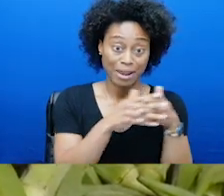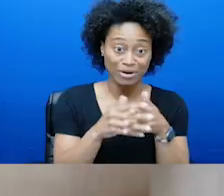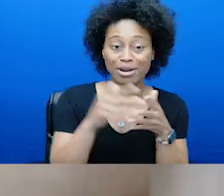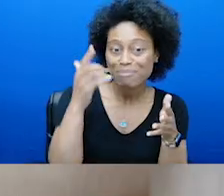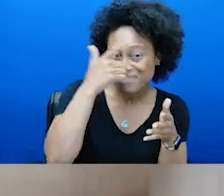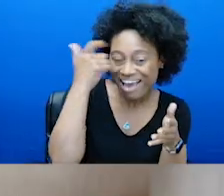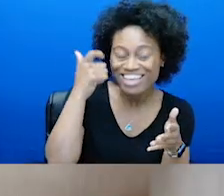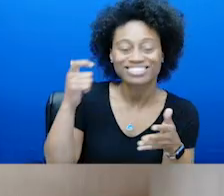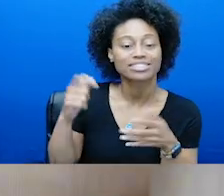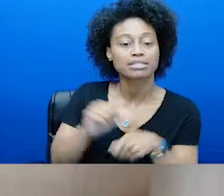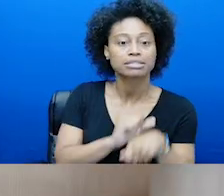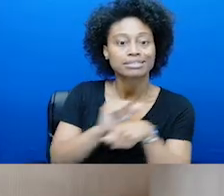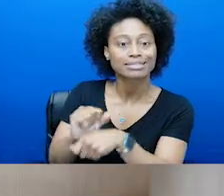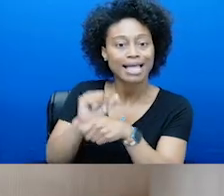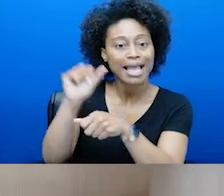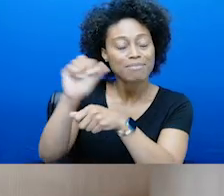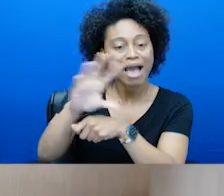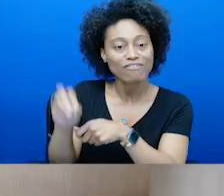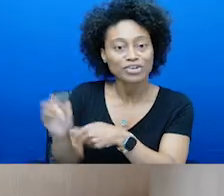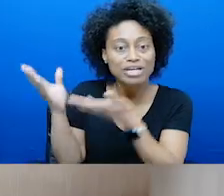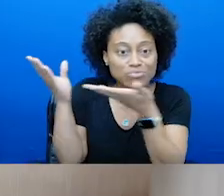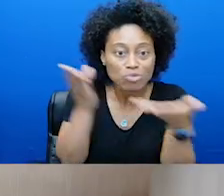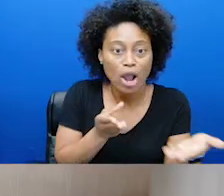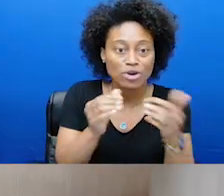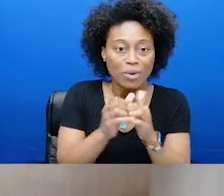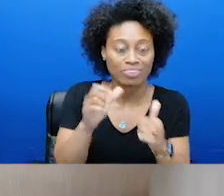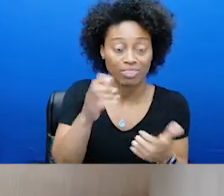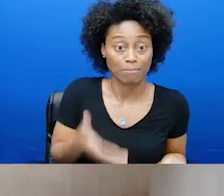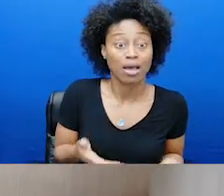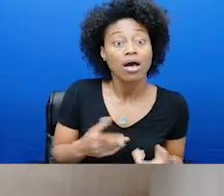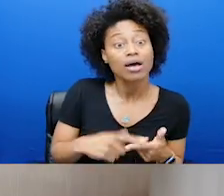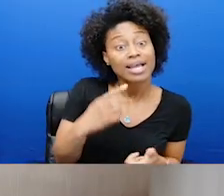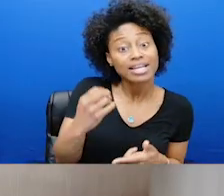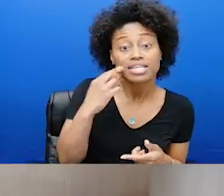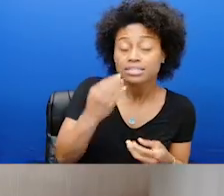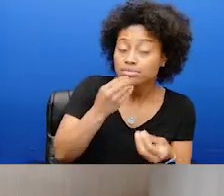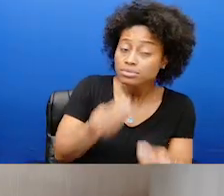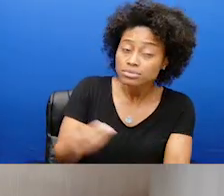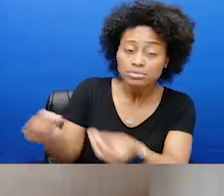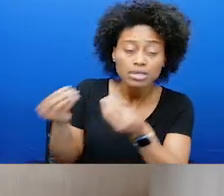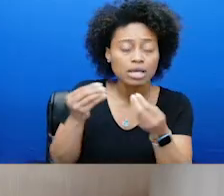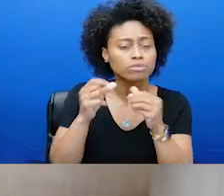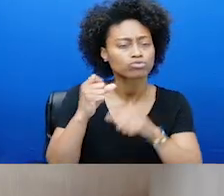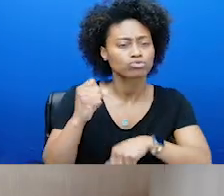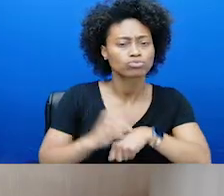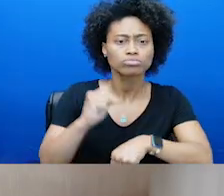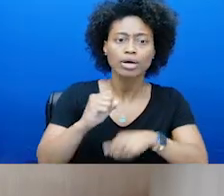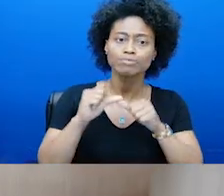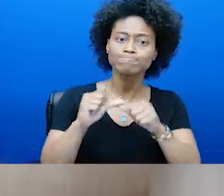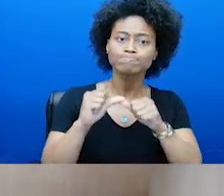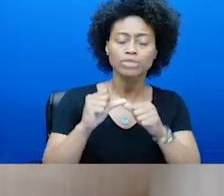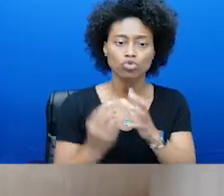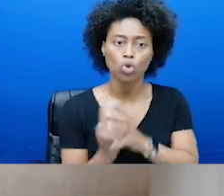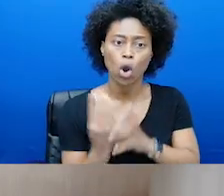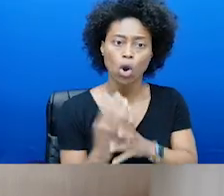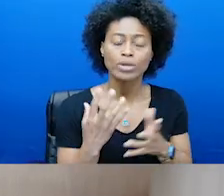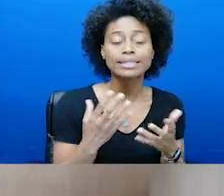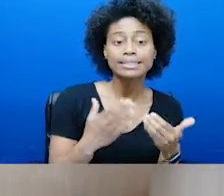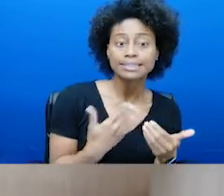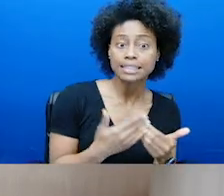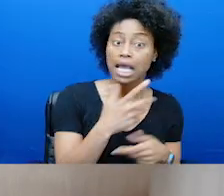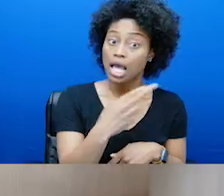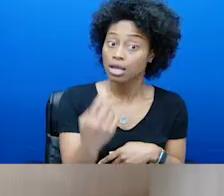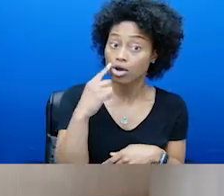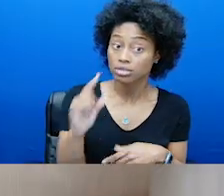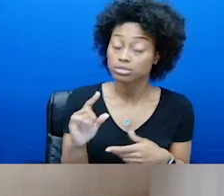Africans. It became a staple in Southern cooking because it grows easily, feeds a lot of people, and shows up in dishes like